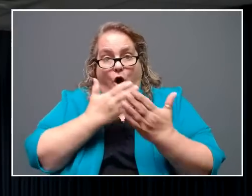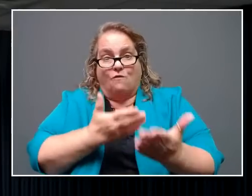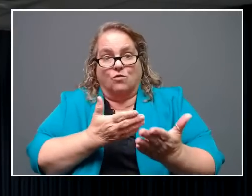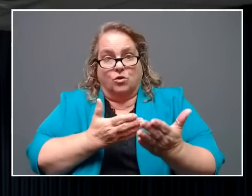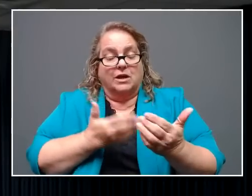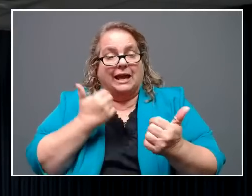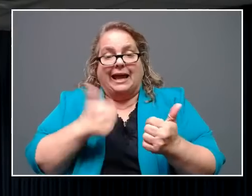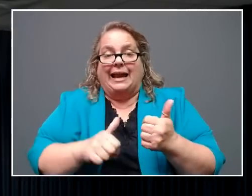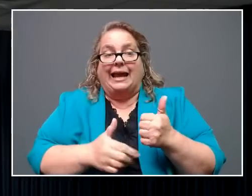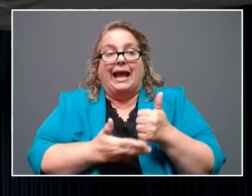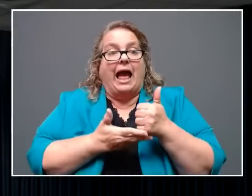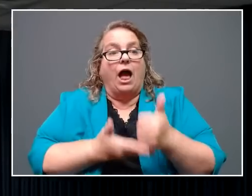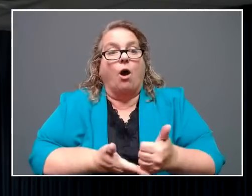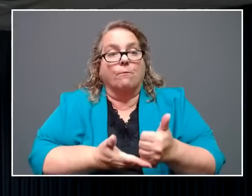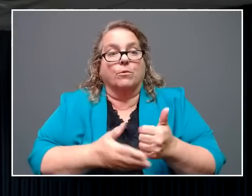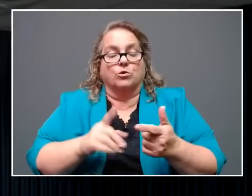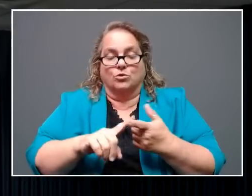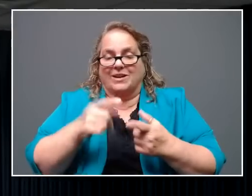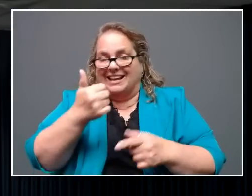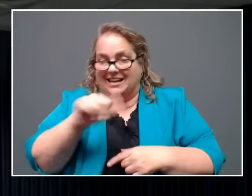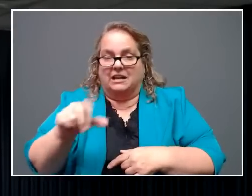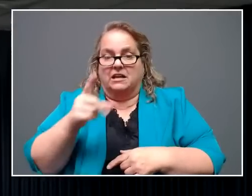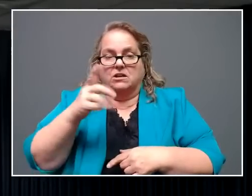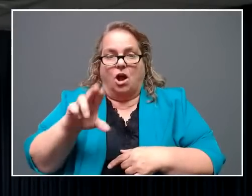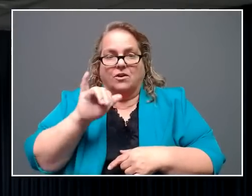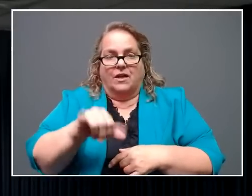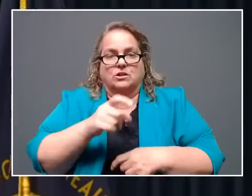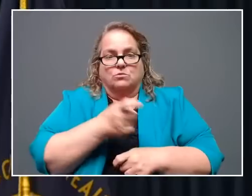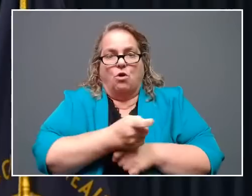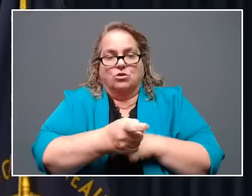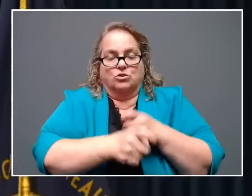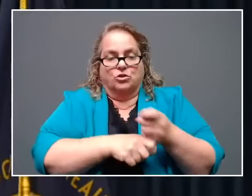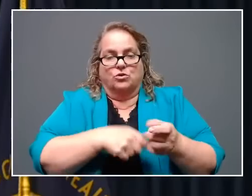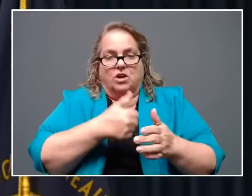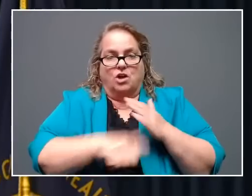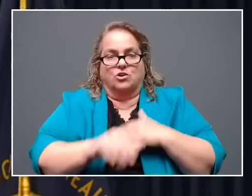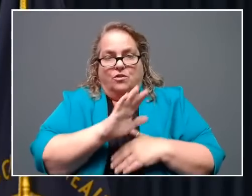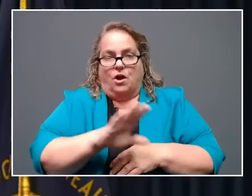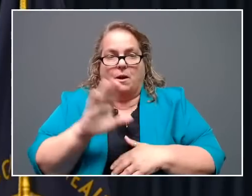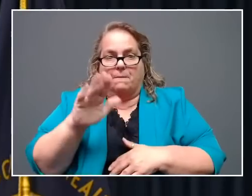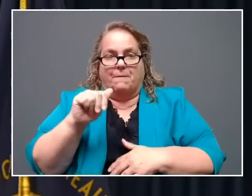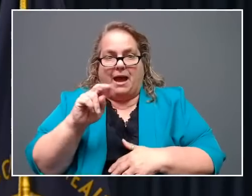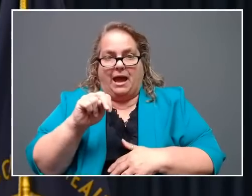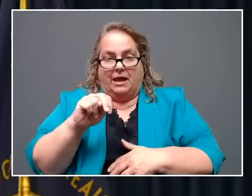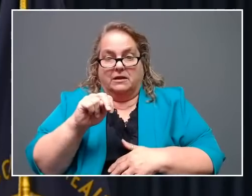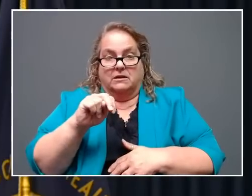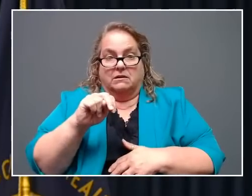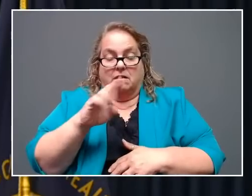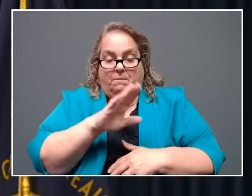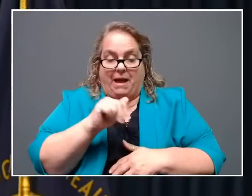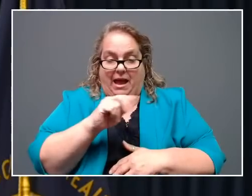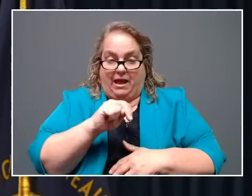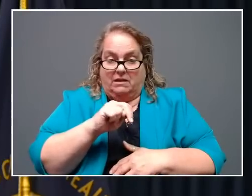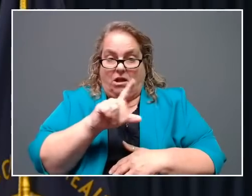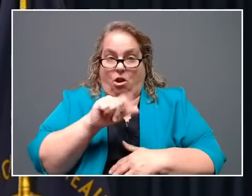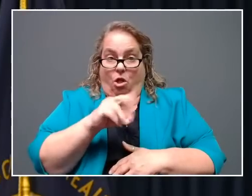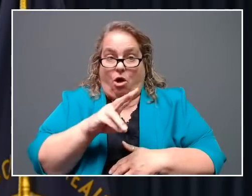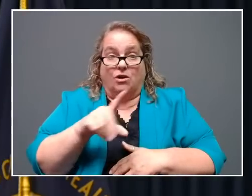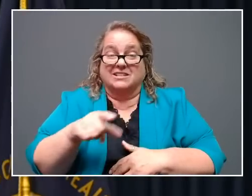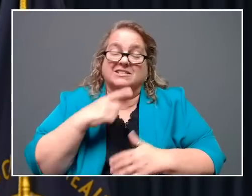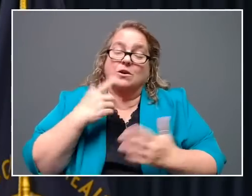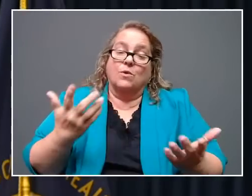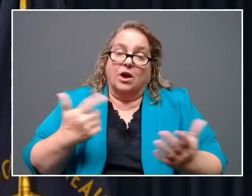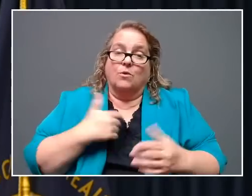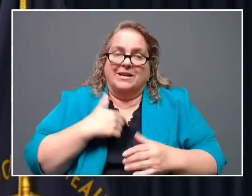that is prosecuted under their abortion ban law. Is this something you would consider here in Kentucky? Well, we're still trying to figure out where the courts